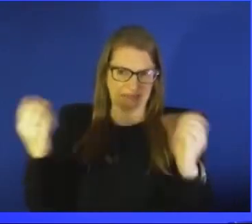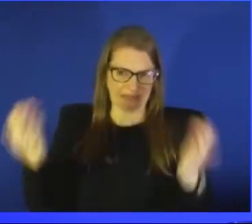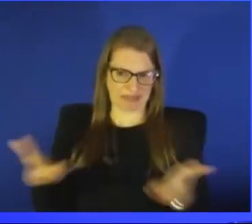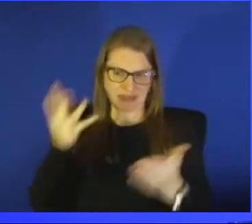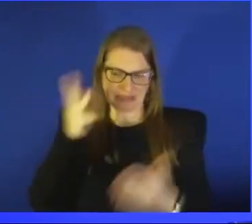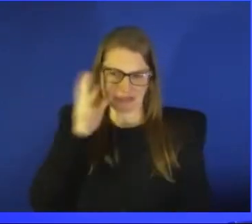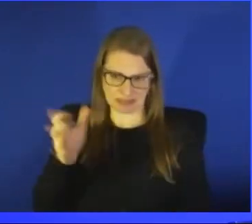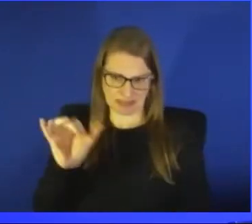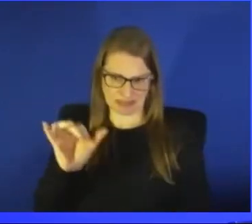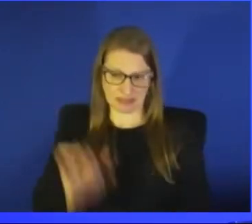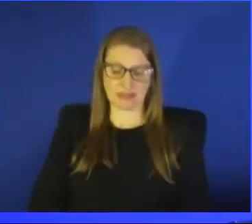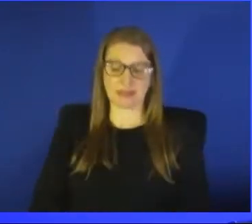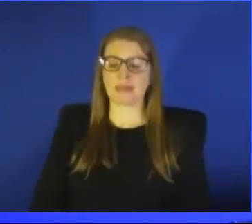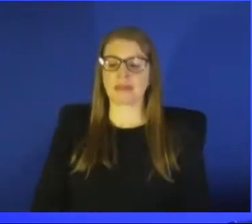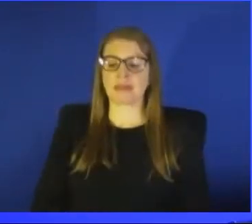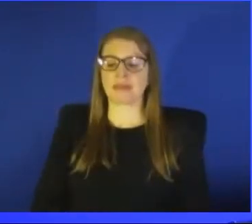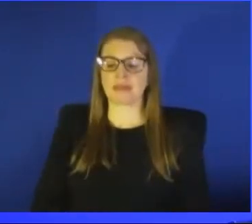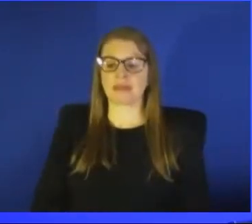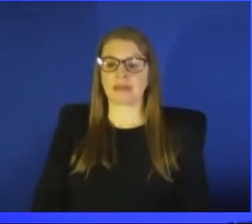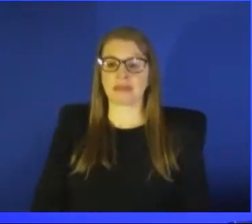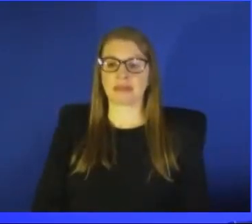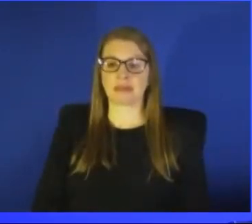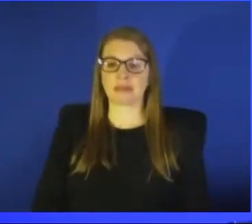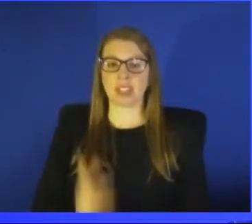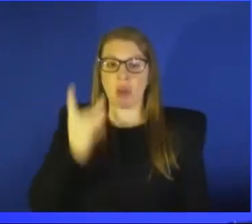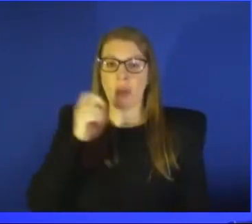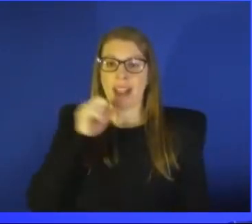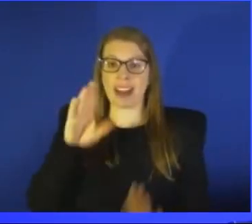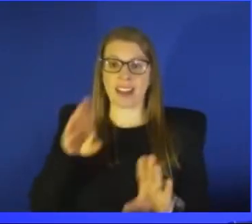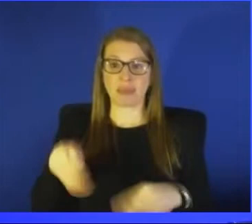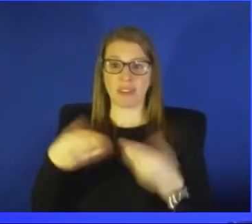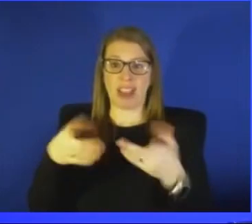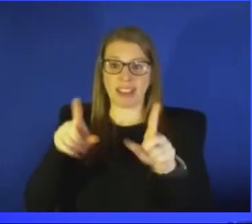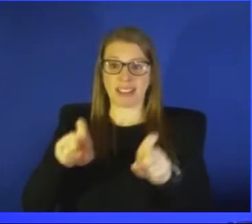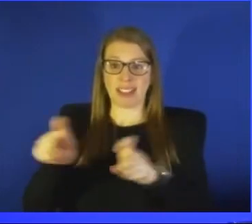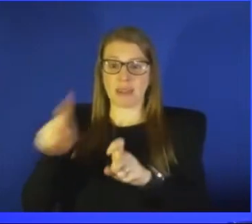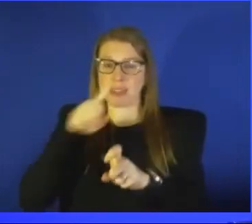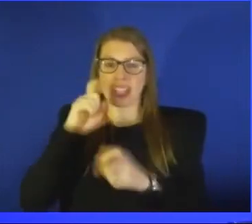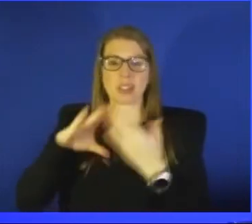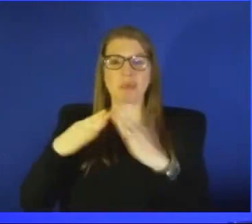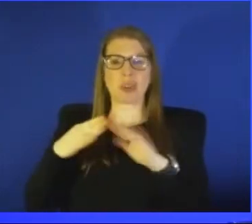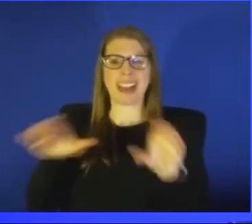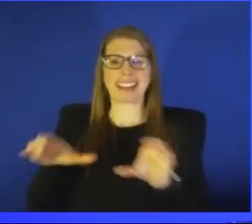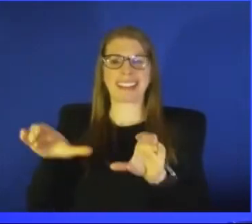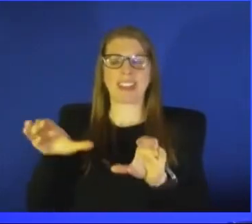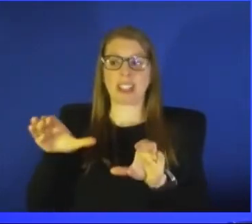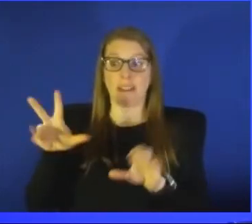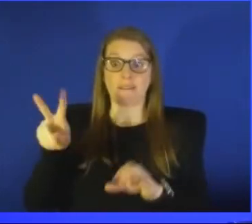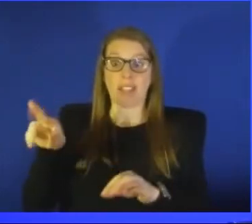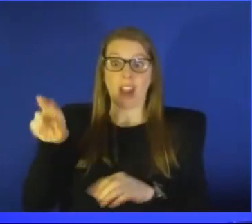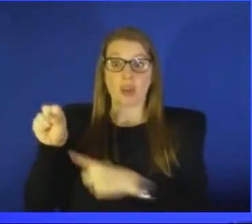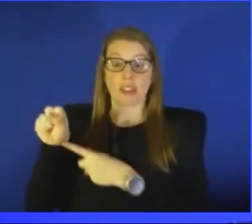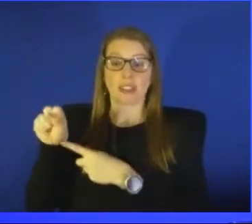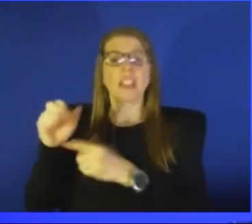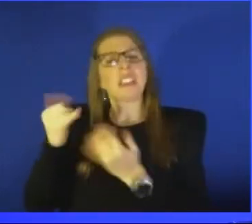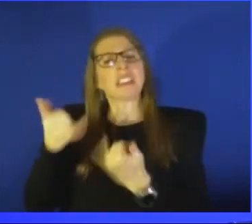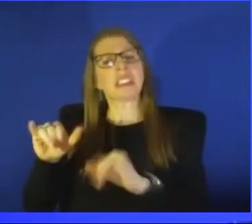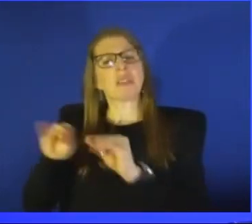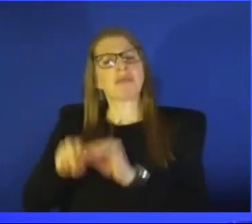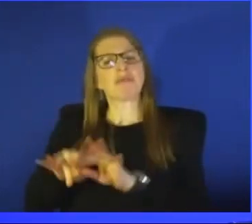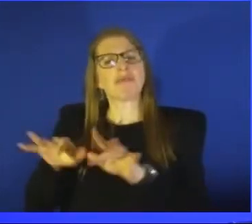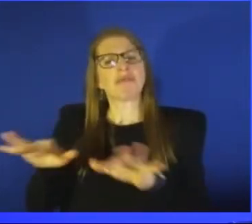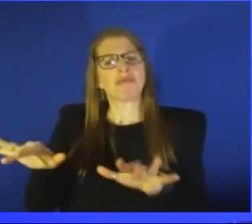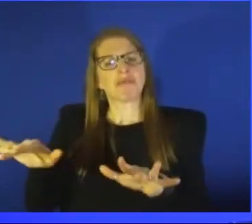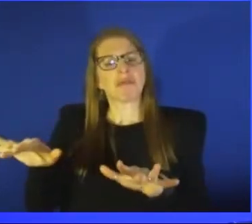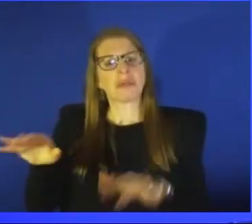is due because of, number one, the community activity of the virus. We know that it is still present, it is endemic,